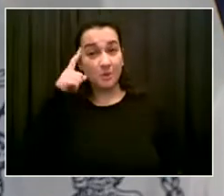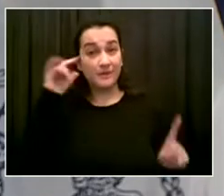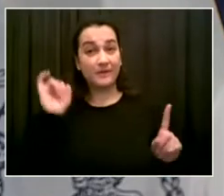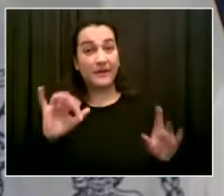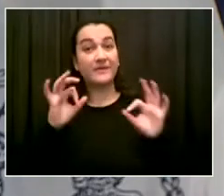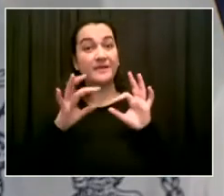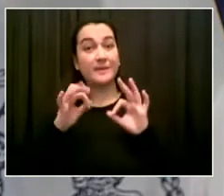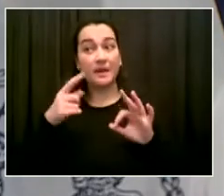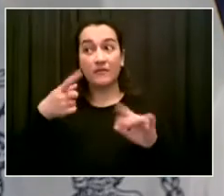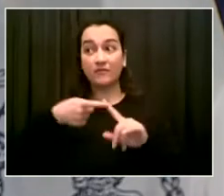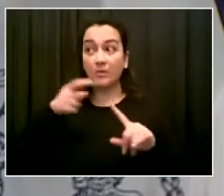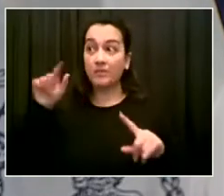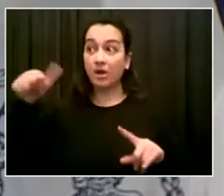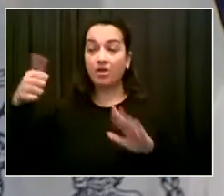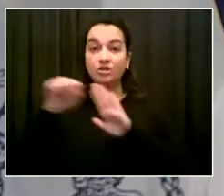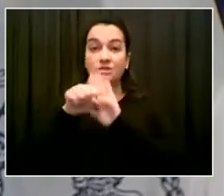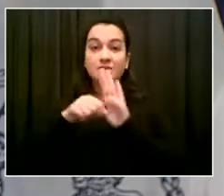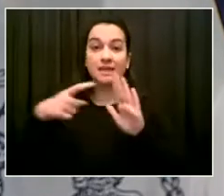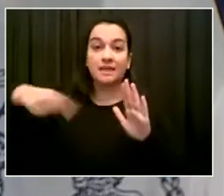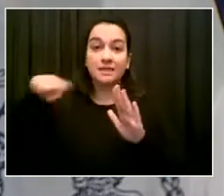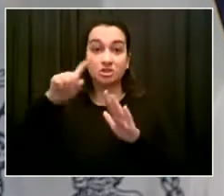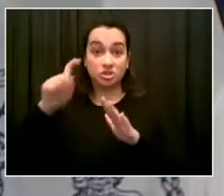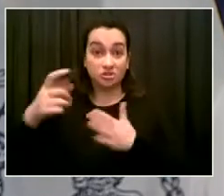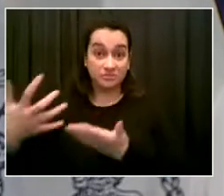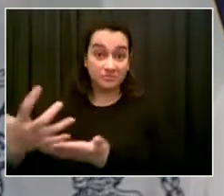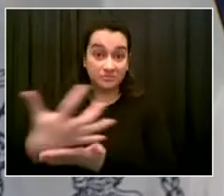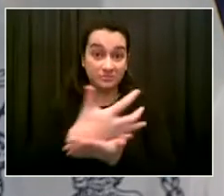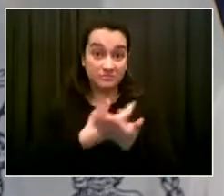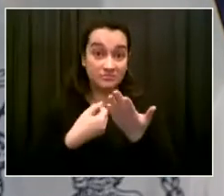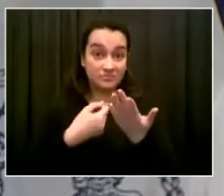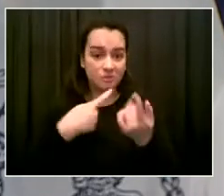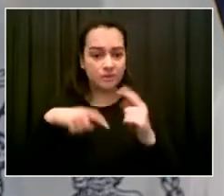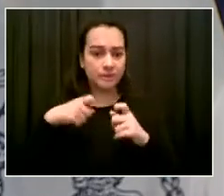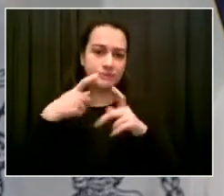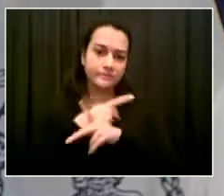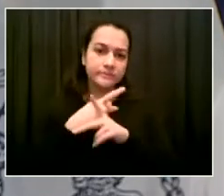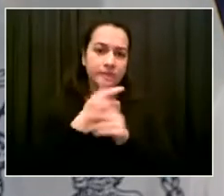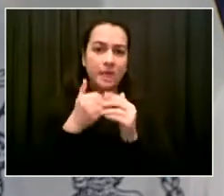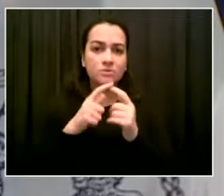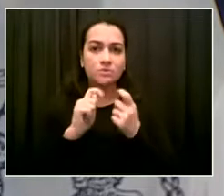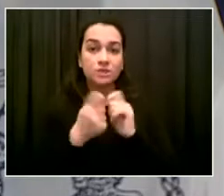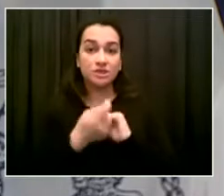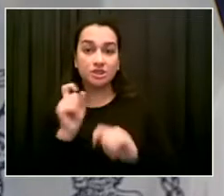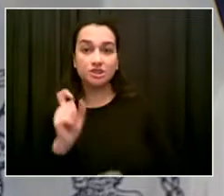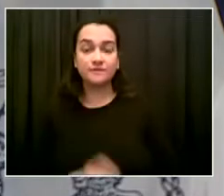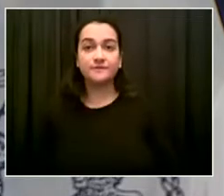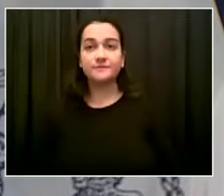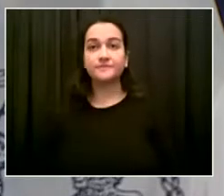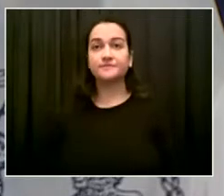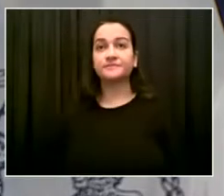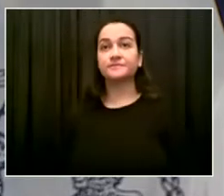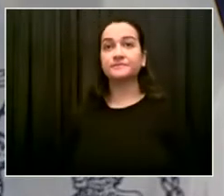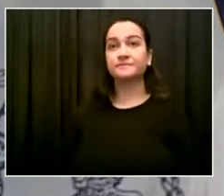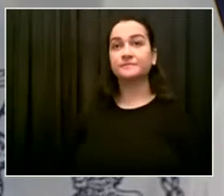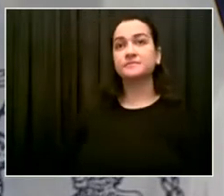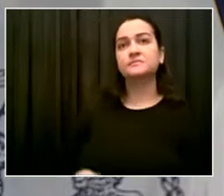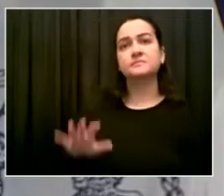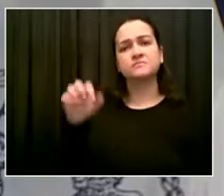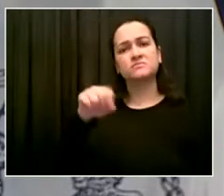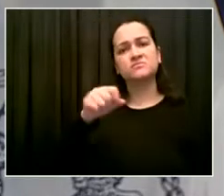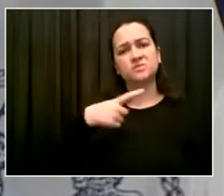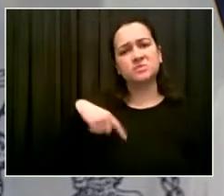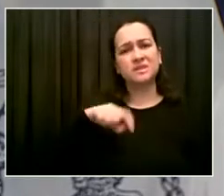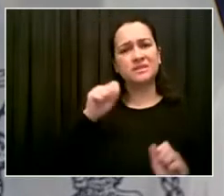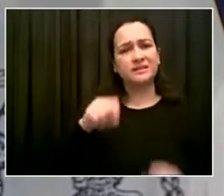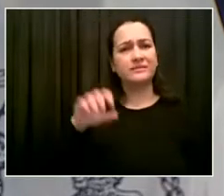input, it helps you do things better. But let's face it, New York City is the economic engine for the state of New York. New